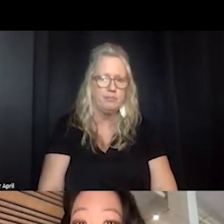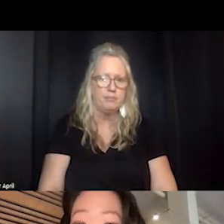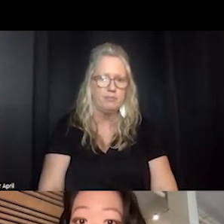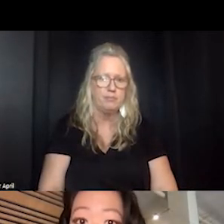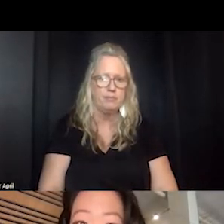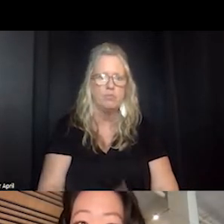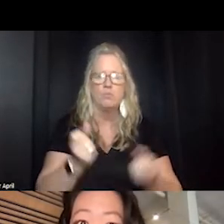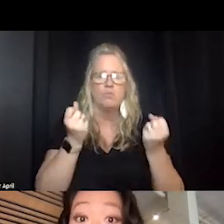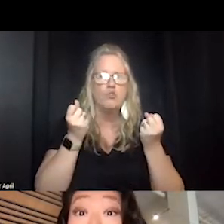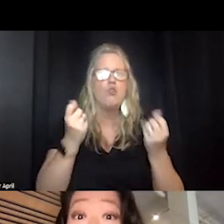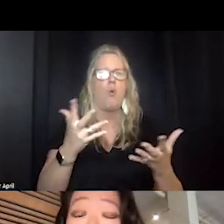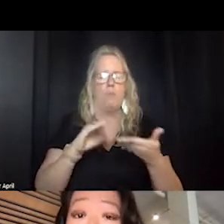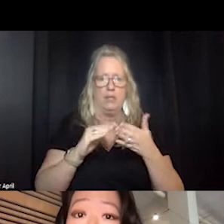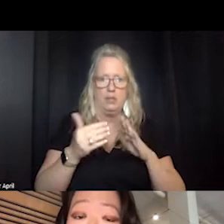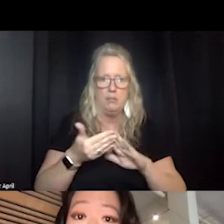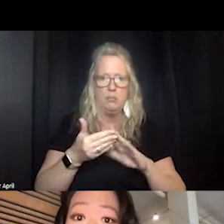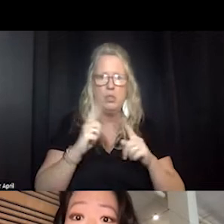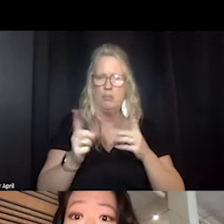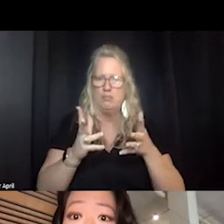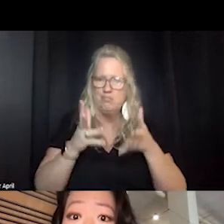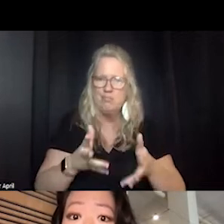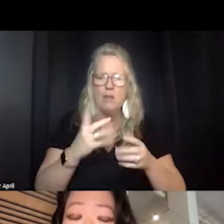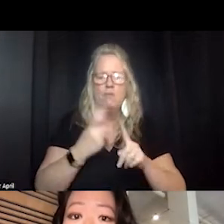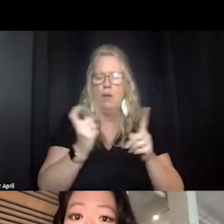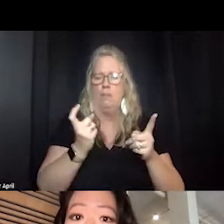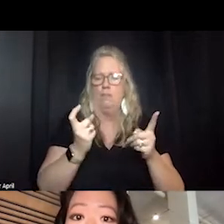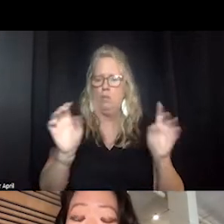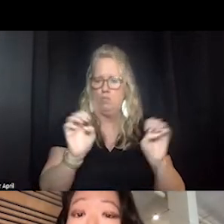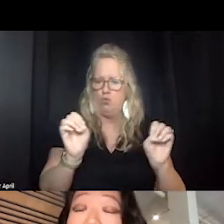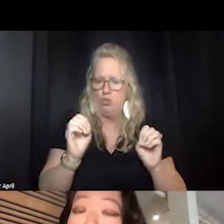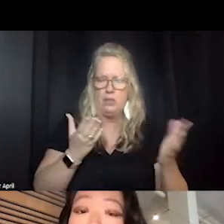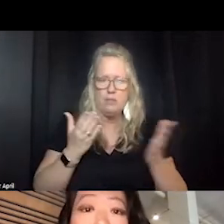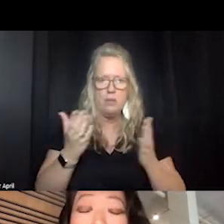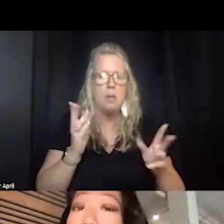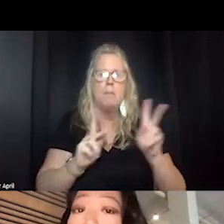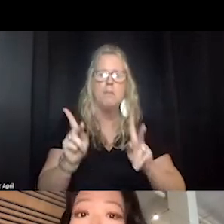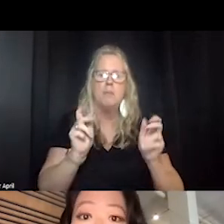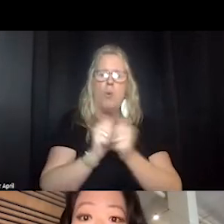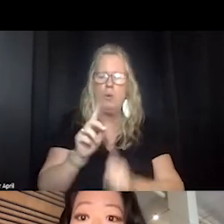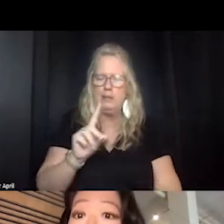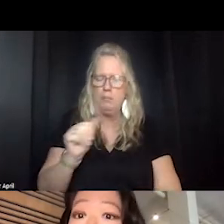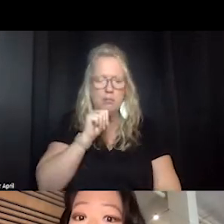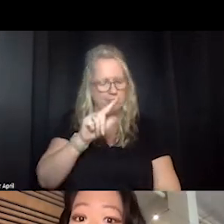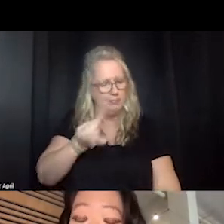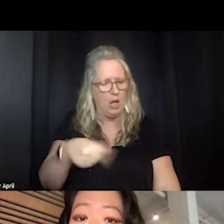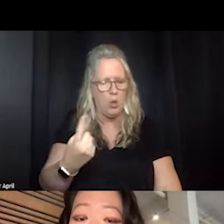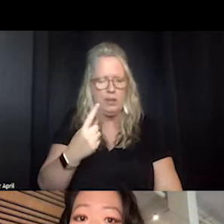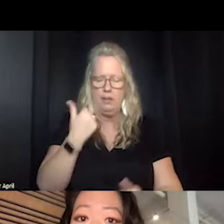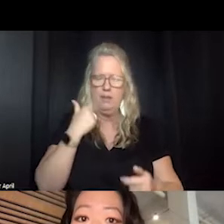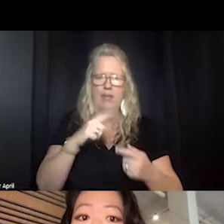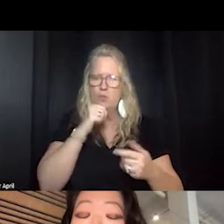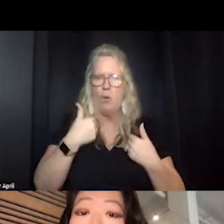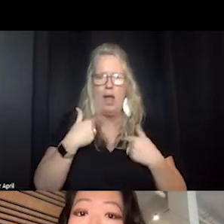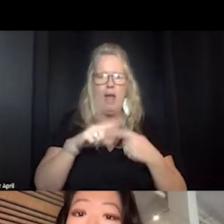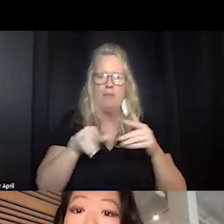So many communities are left out of emergency services. People with disabilities aren't the only ones that lack access.